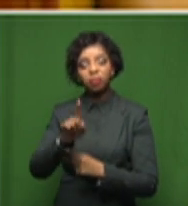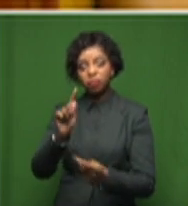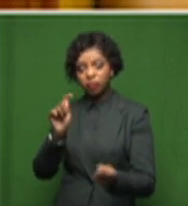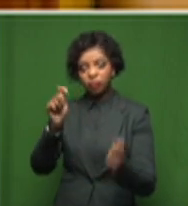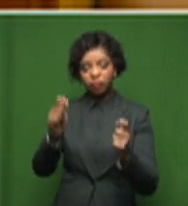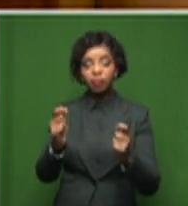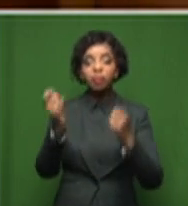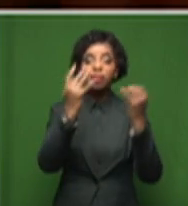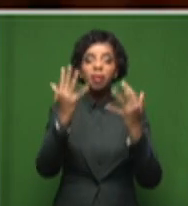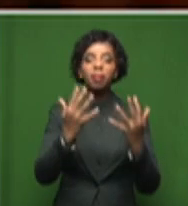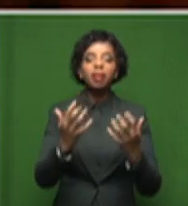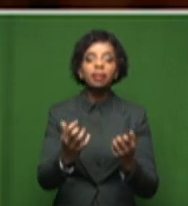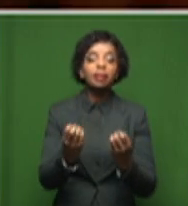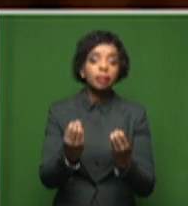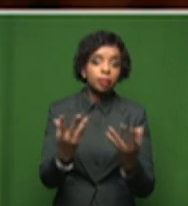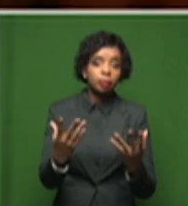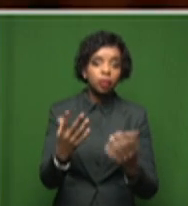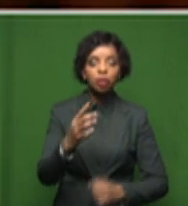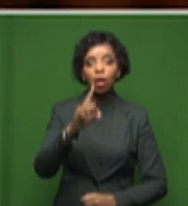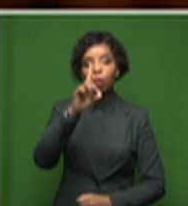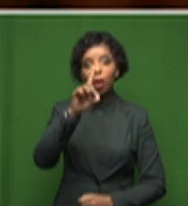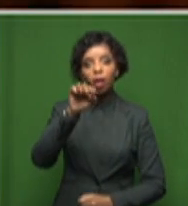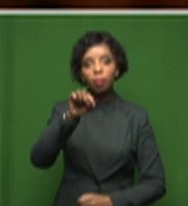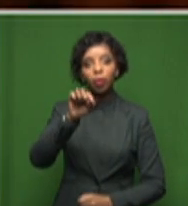at 1.6 trillion.